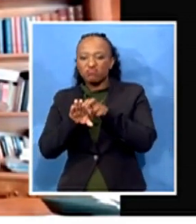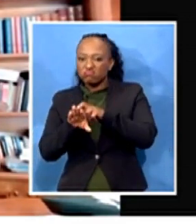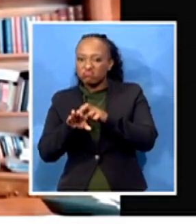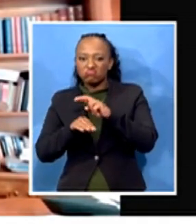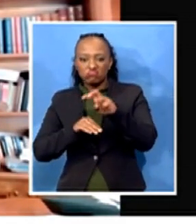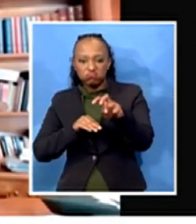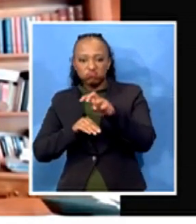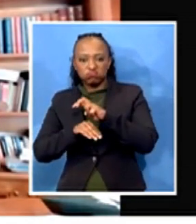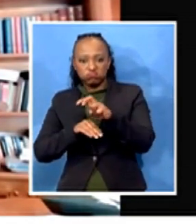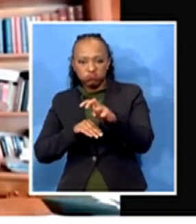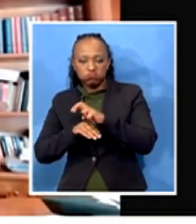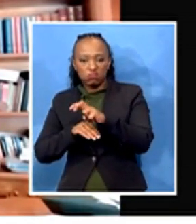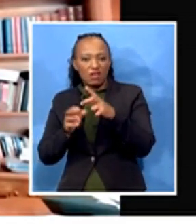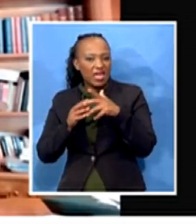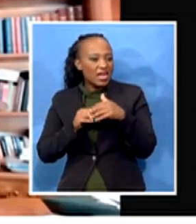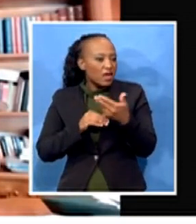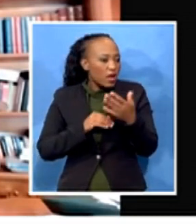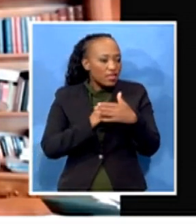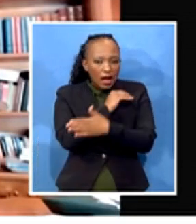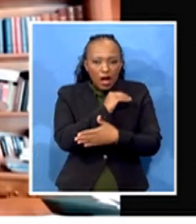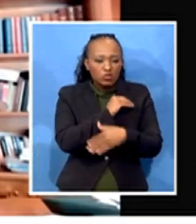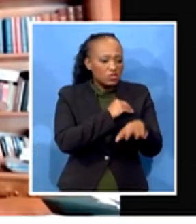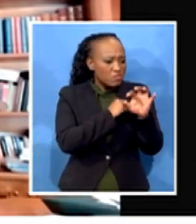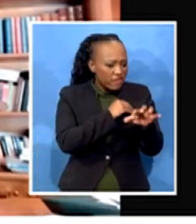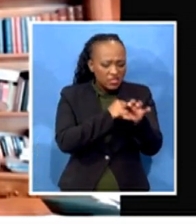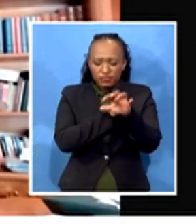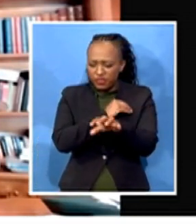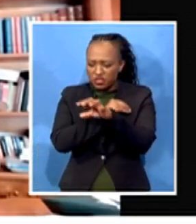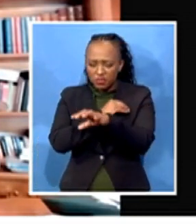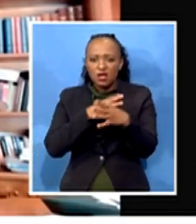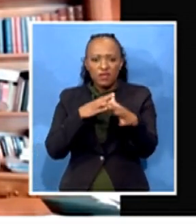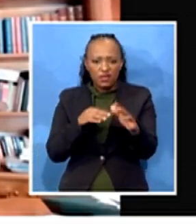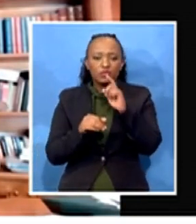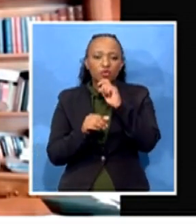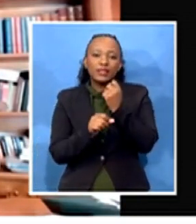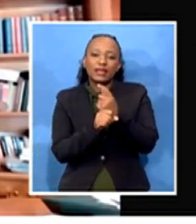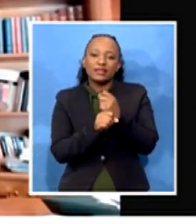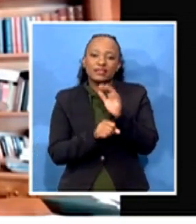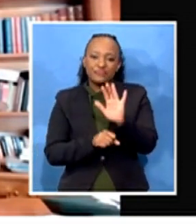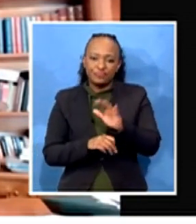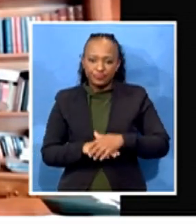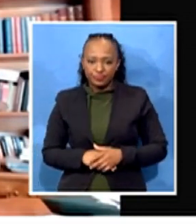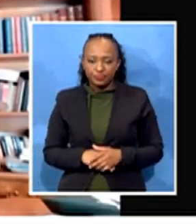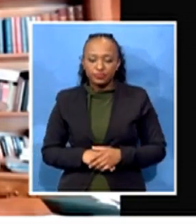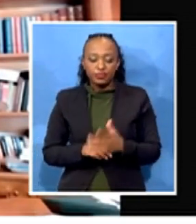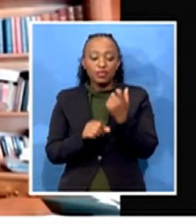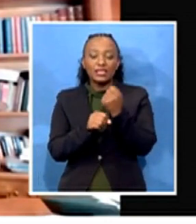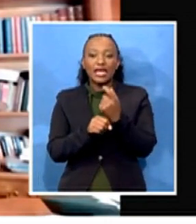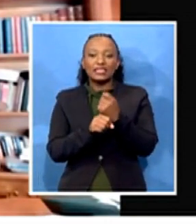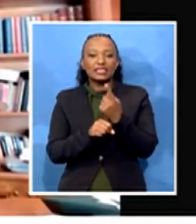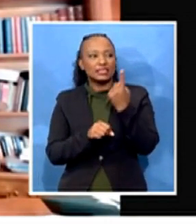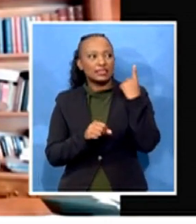country. The taxi industry emerged at a time when apartheid special